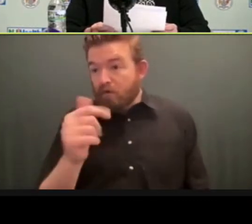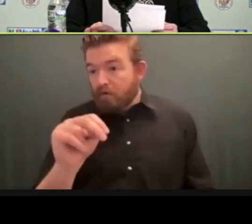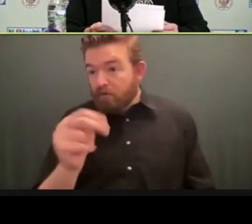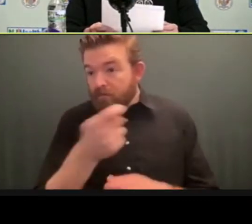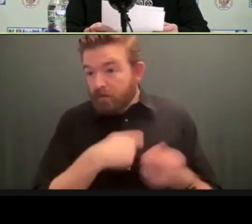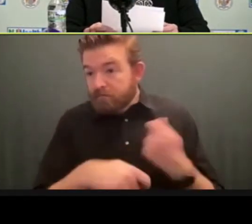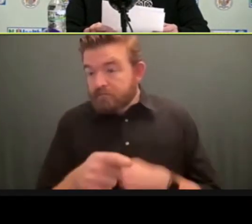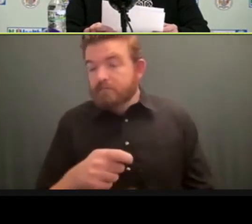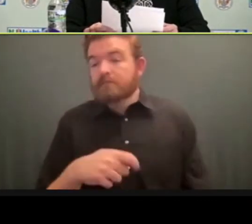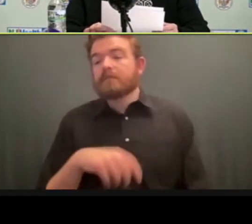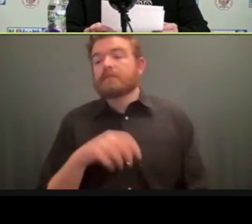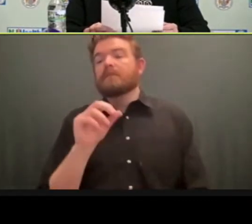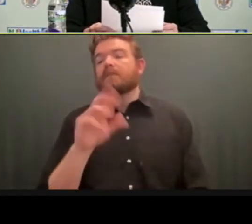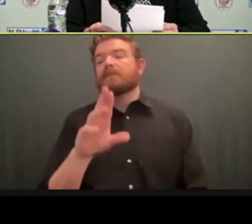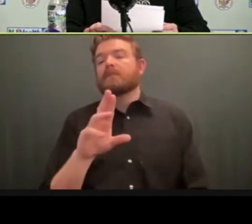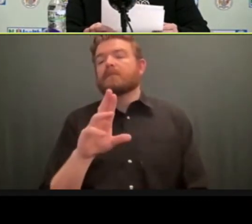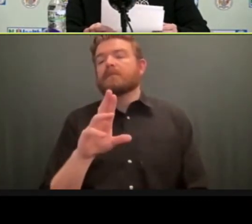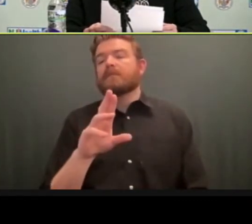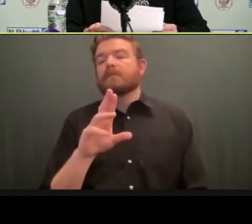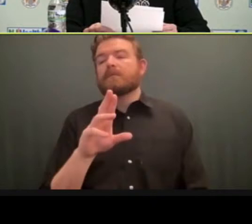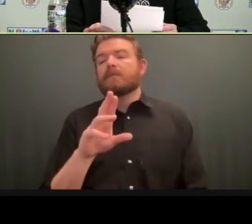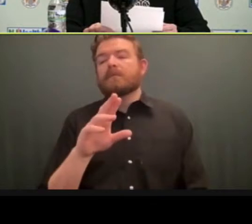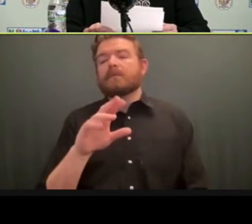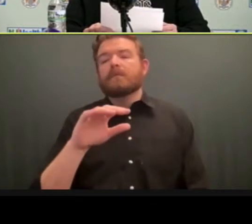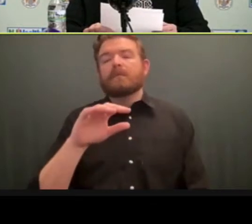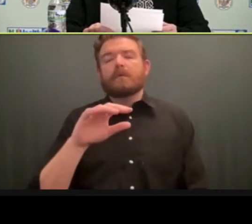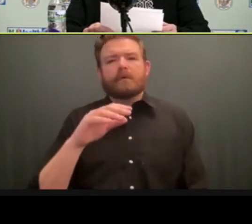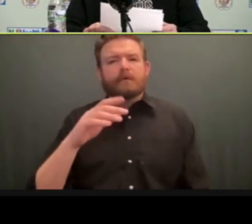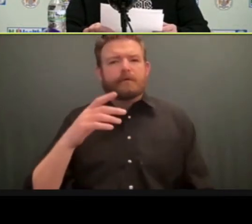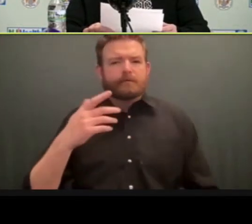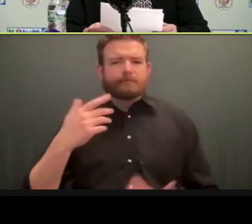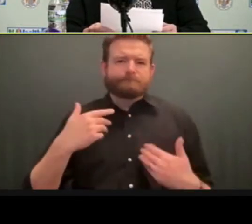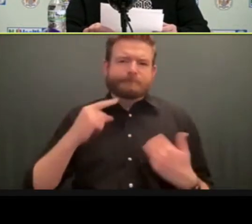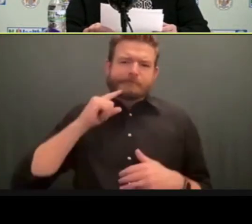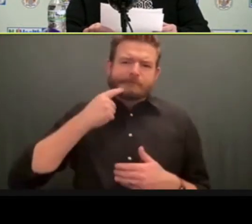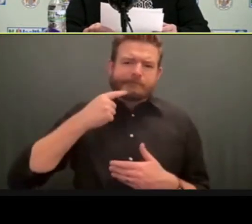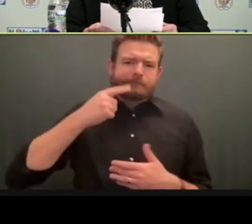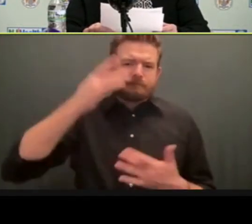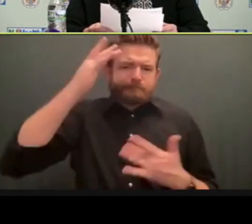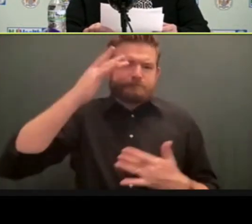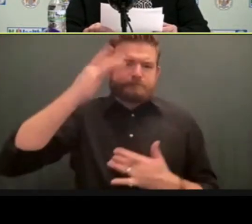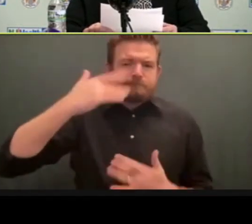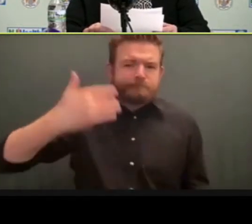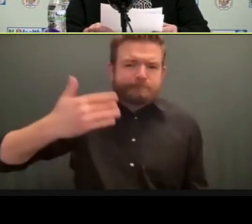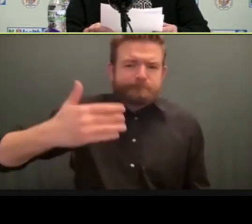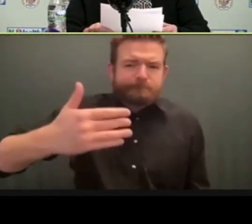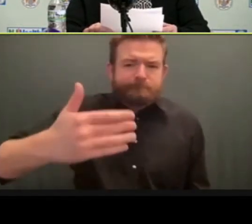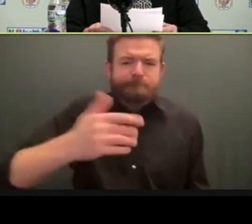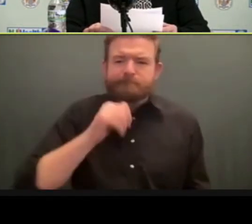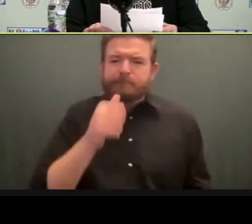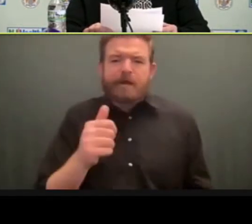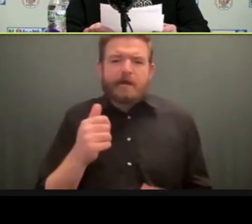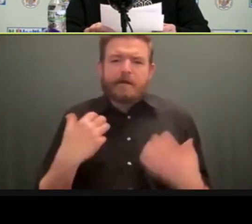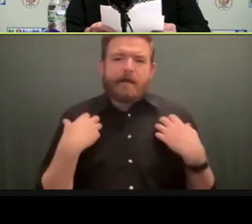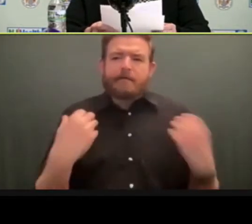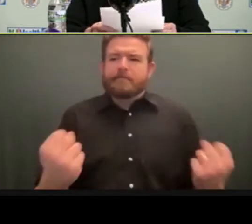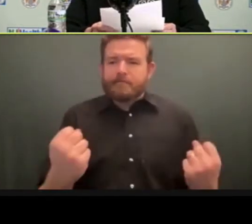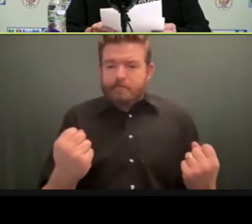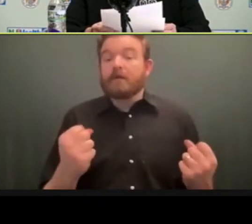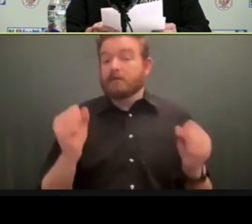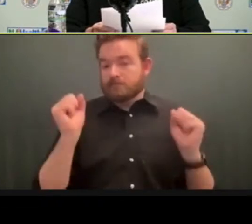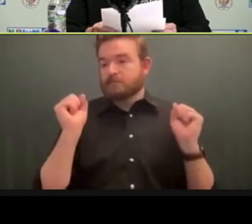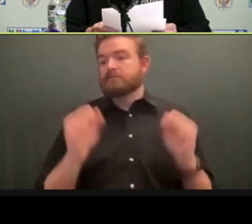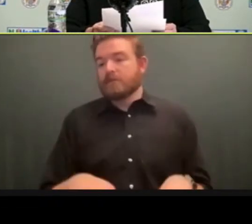an additional dose of Pfizer 28 days after they have completed their initial series. We know that